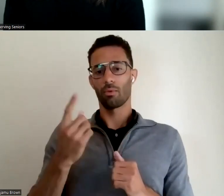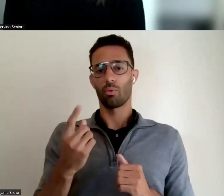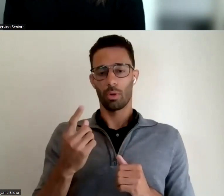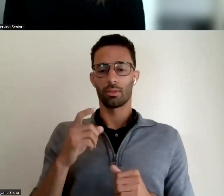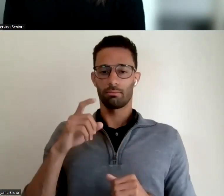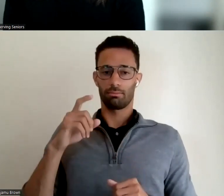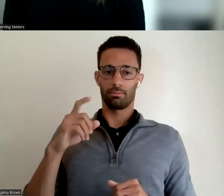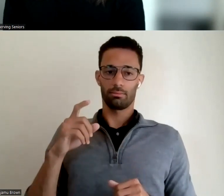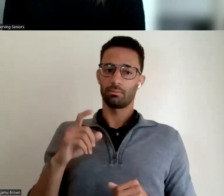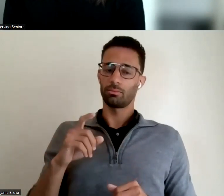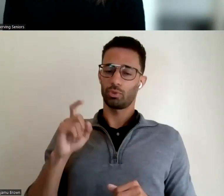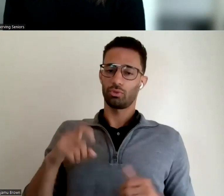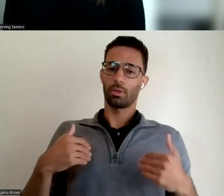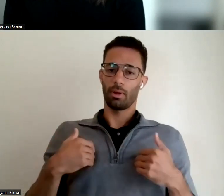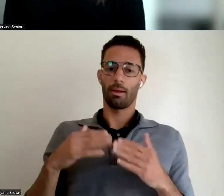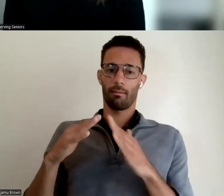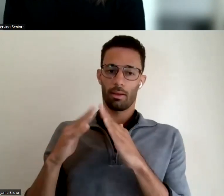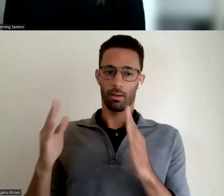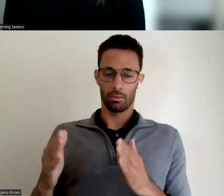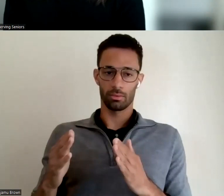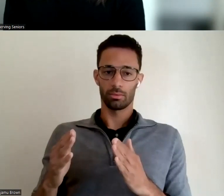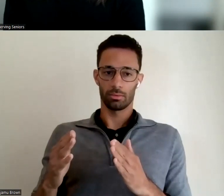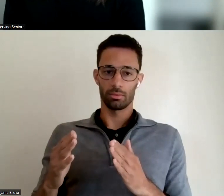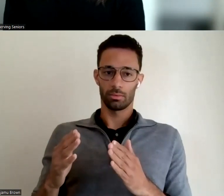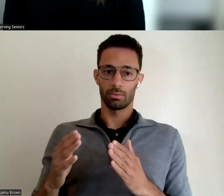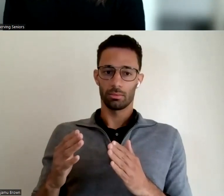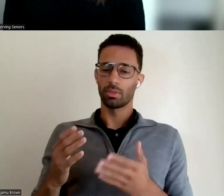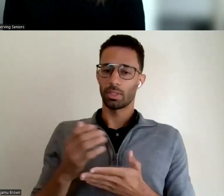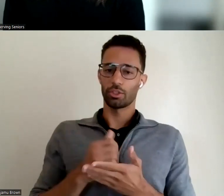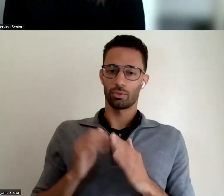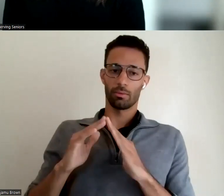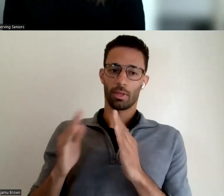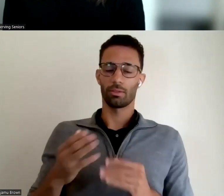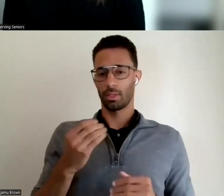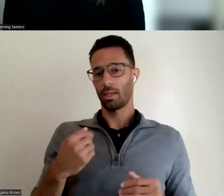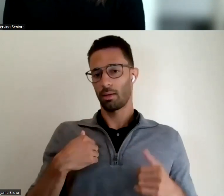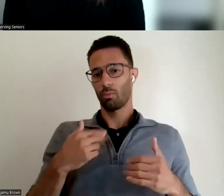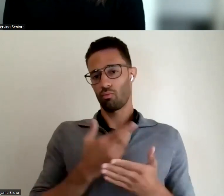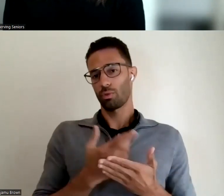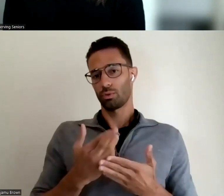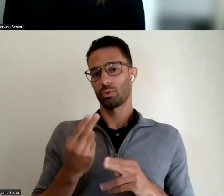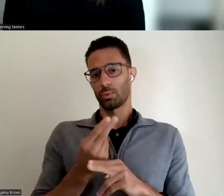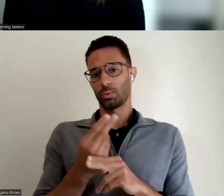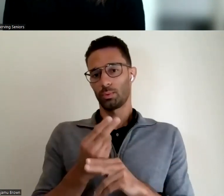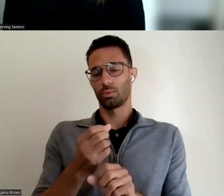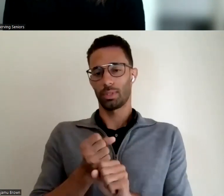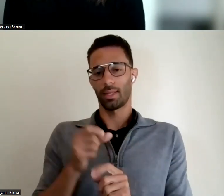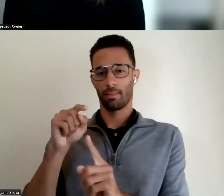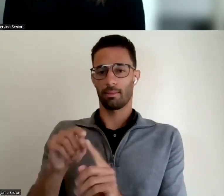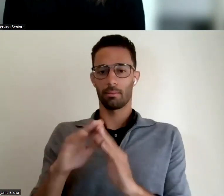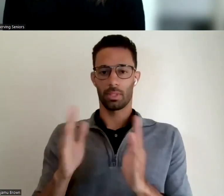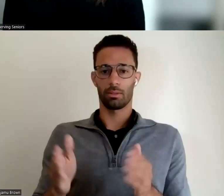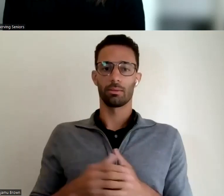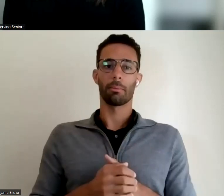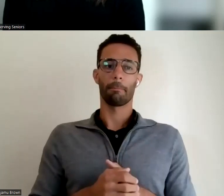and that we're going to put in motion the resources we can to get them there. Thank you so much, Hannah. I believe that, and Sherry,